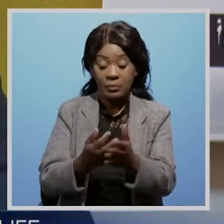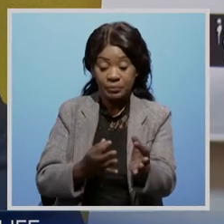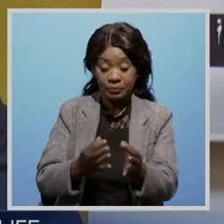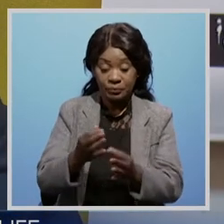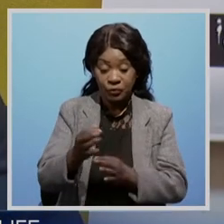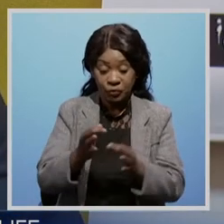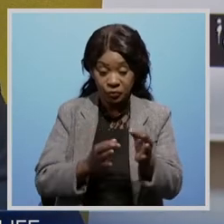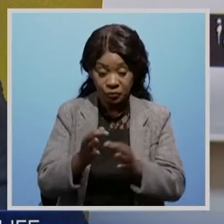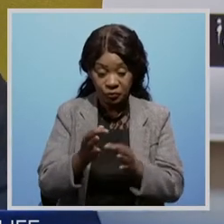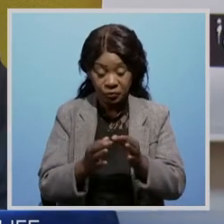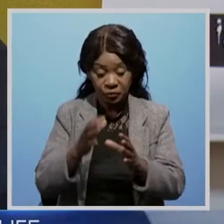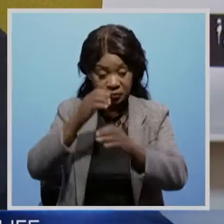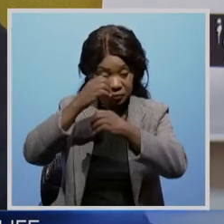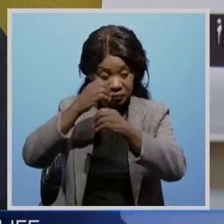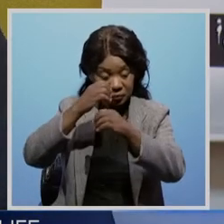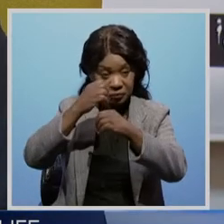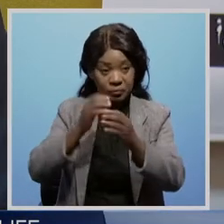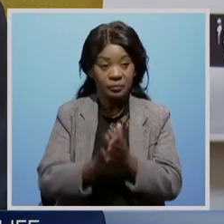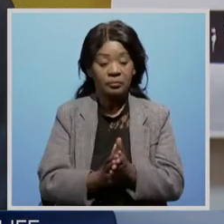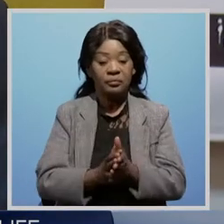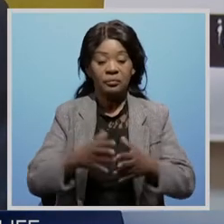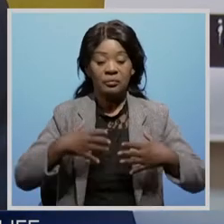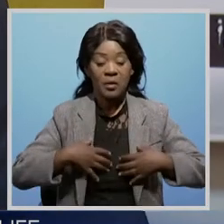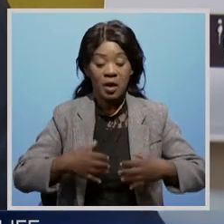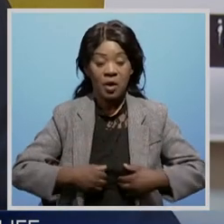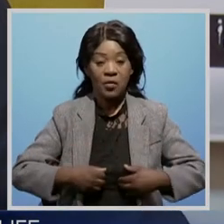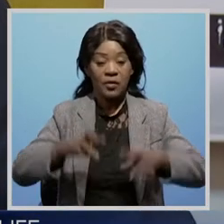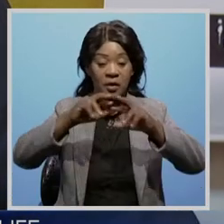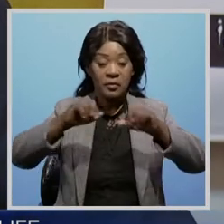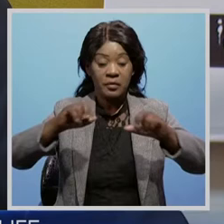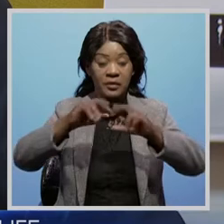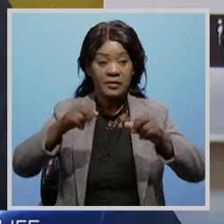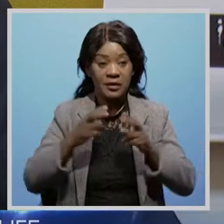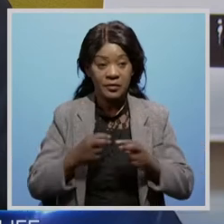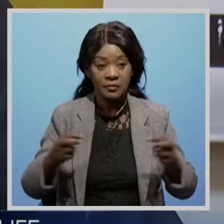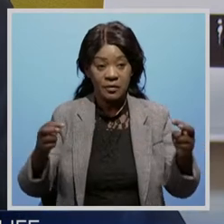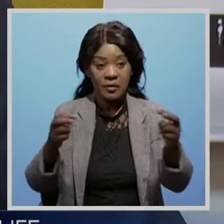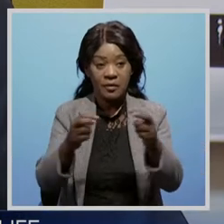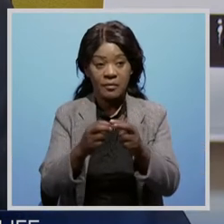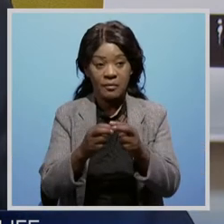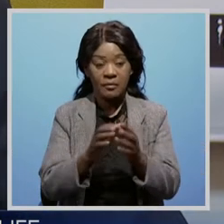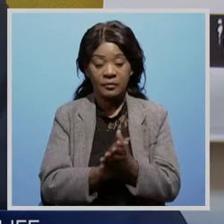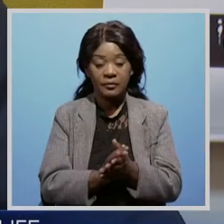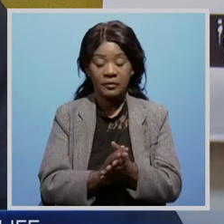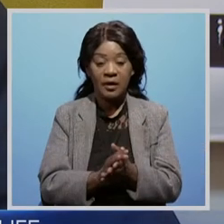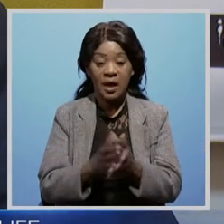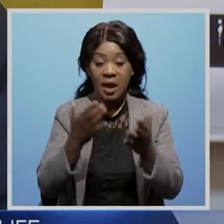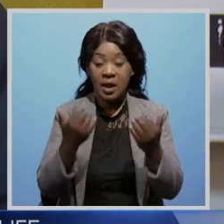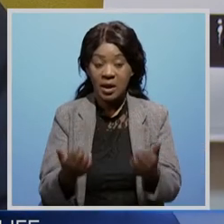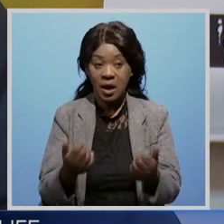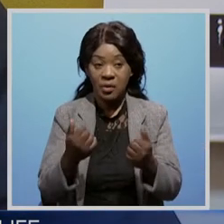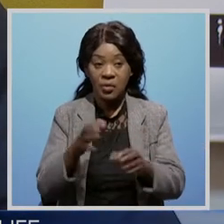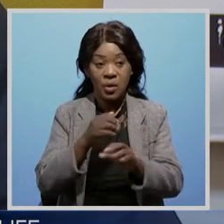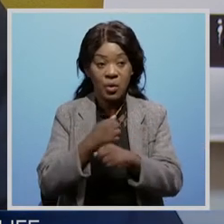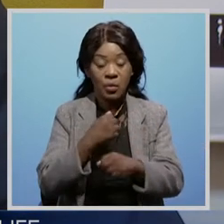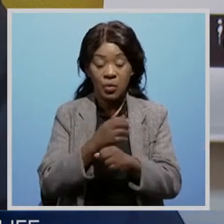Dr. CHILUFYA officiated at the 9th Zambia Health Research Conference. I therefore reiterate the call to ensure